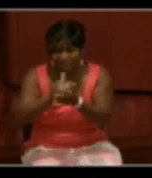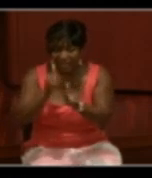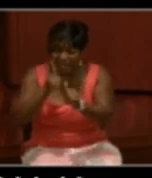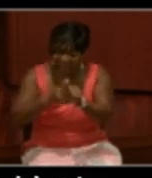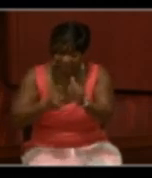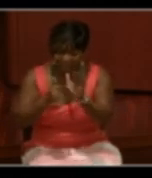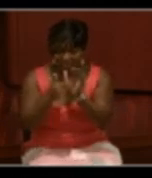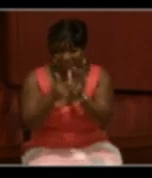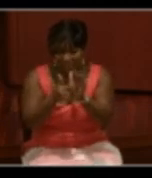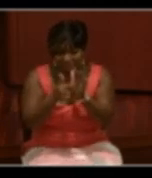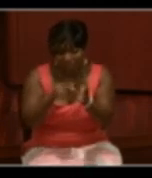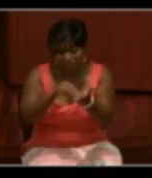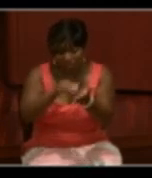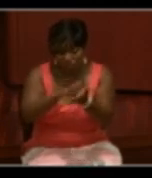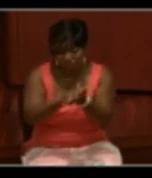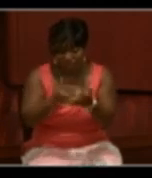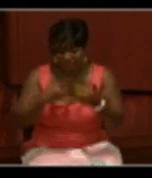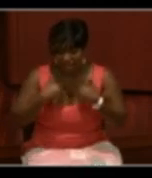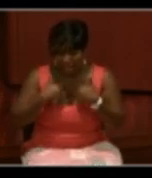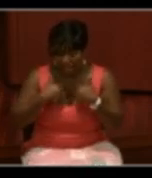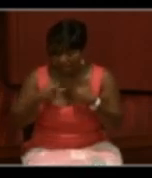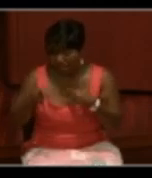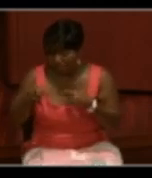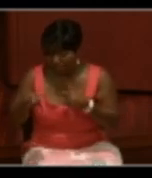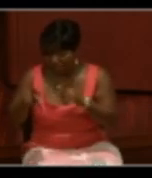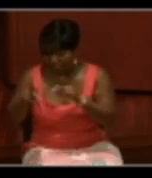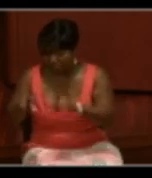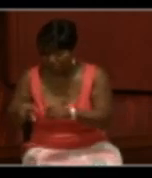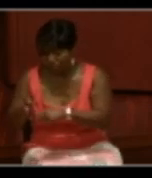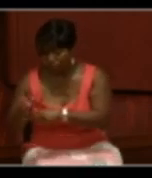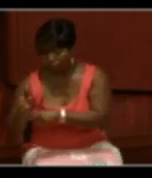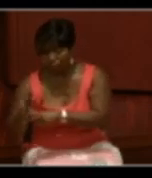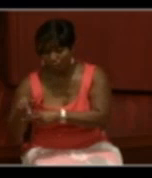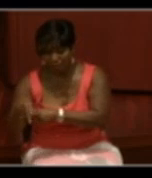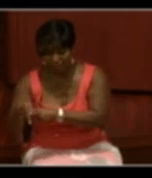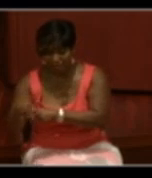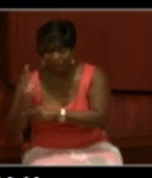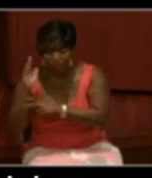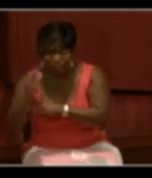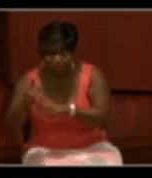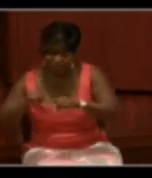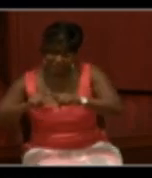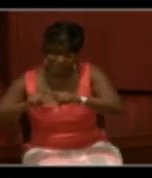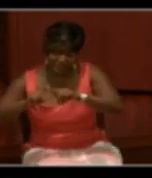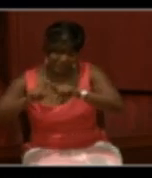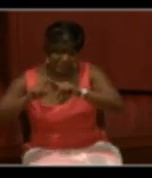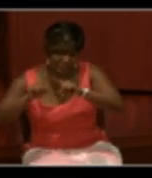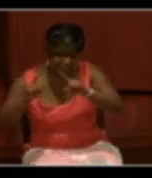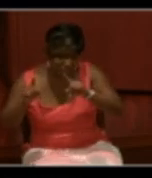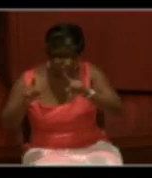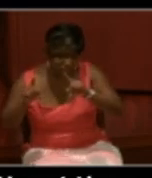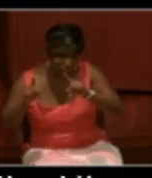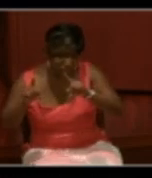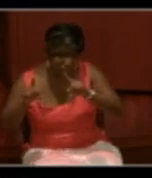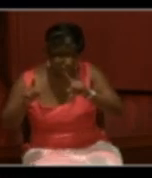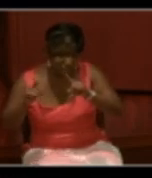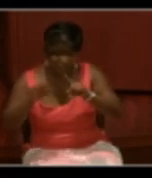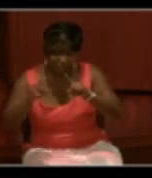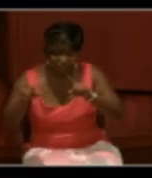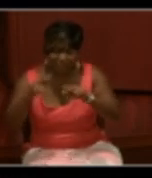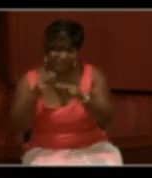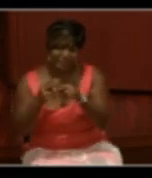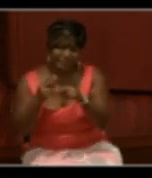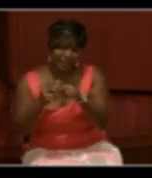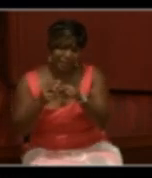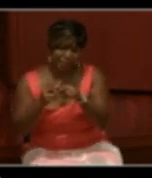example of a record that I have on this individual, Reuben Pinnell, there's going to be a different variation on the spelling of his